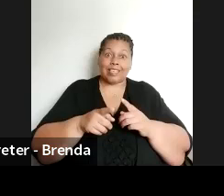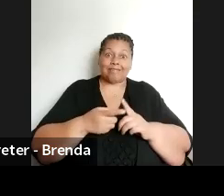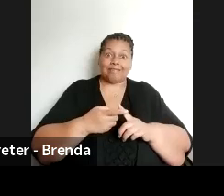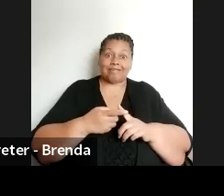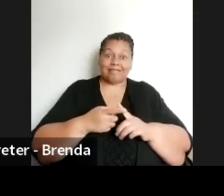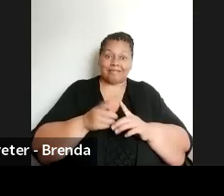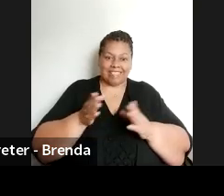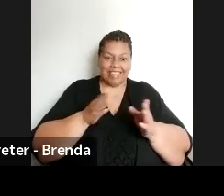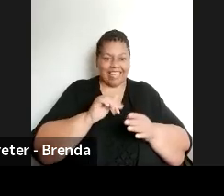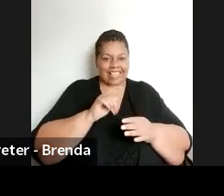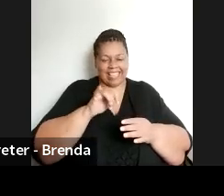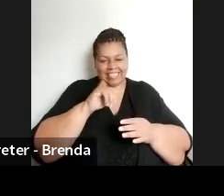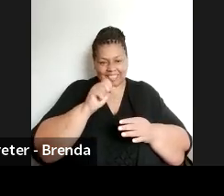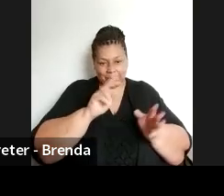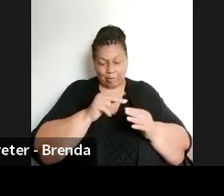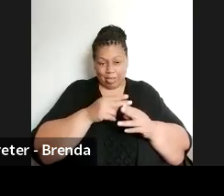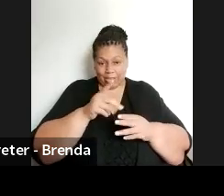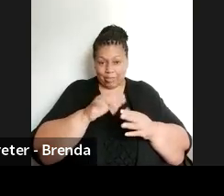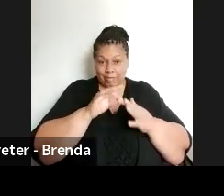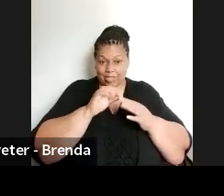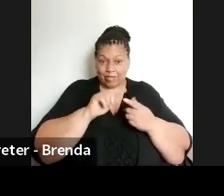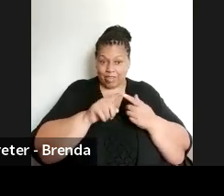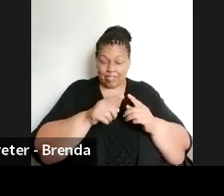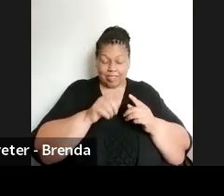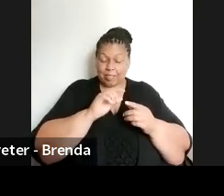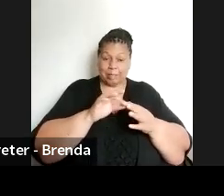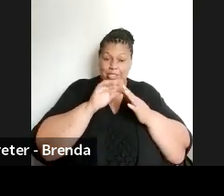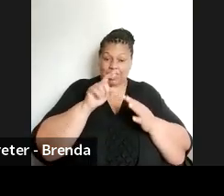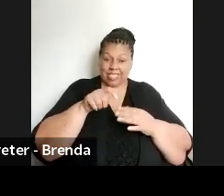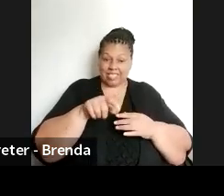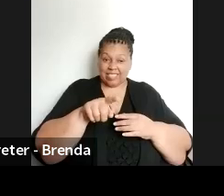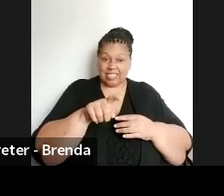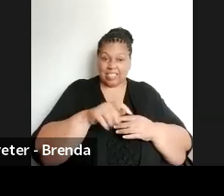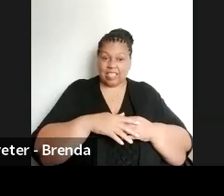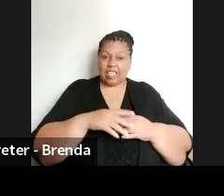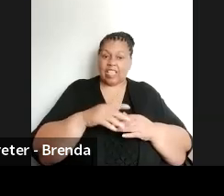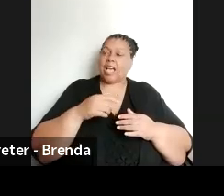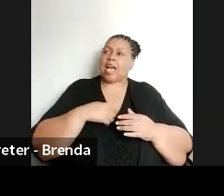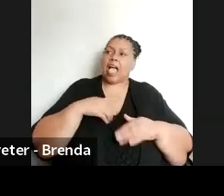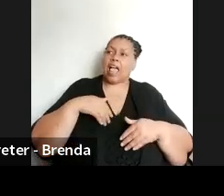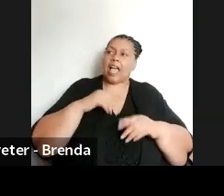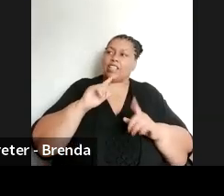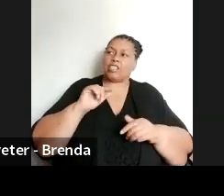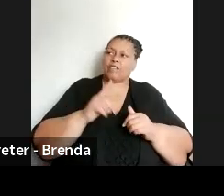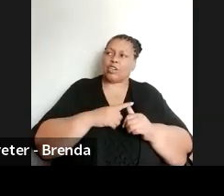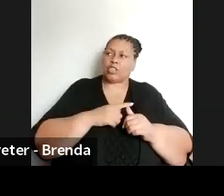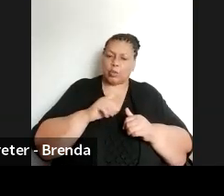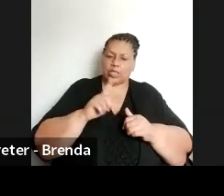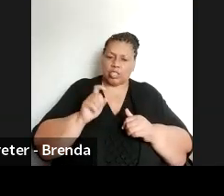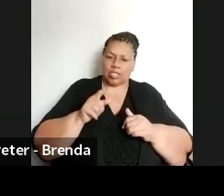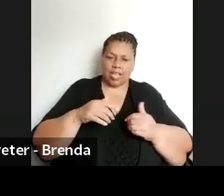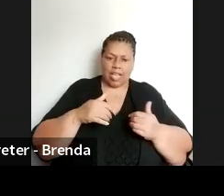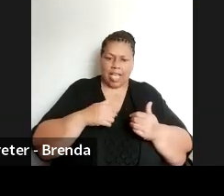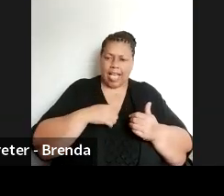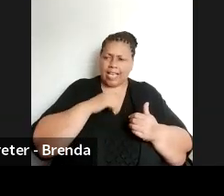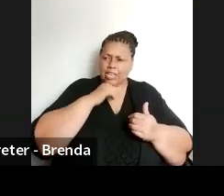Alexis, do people call you special needs? Jack? Well, I didn't answer the first question. I would Go say ahead. I do think there should